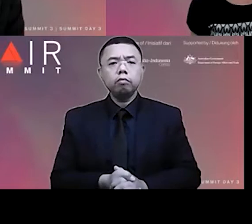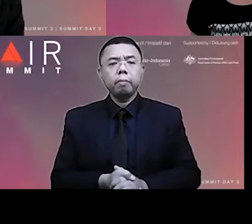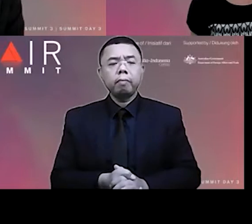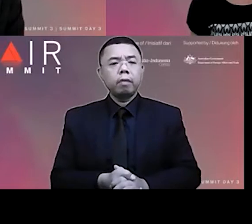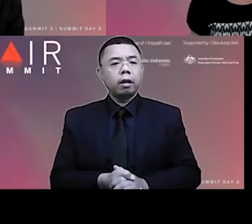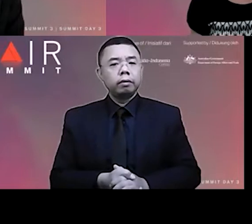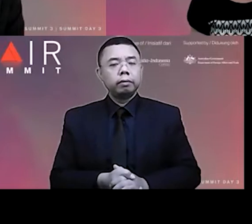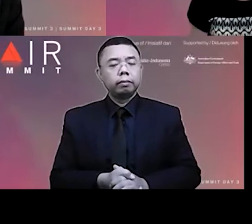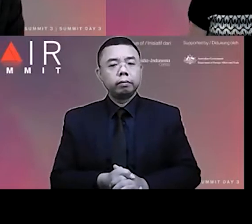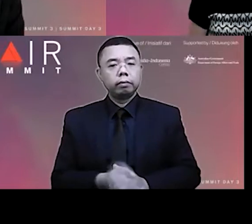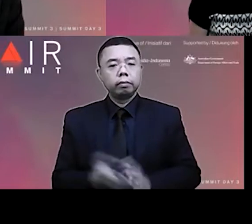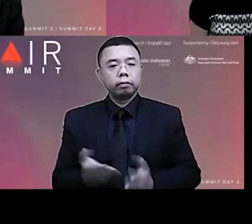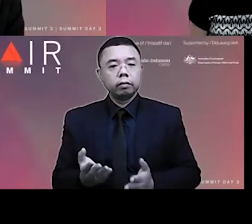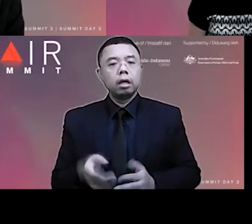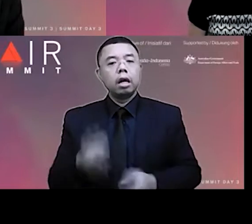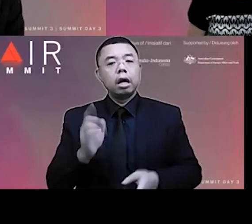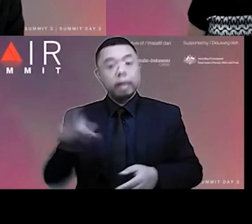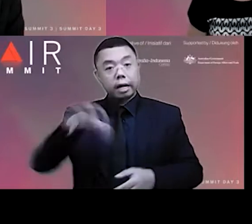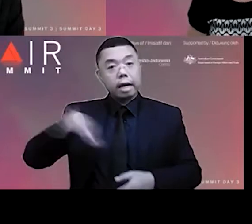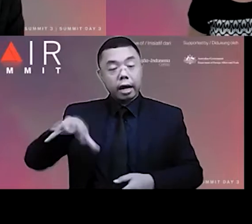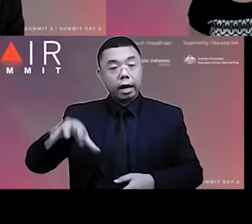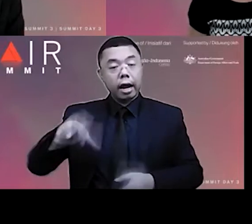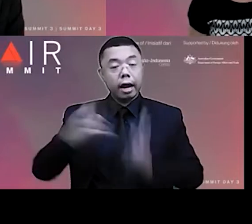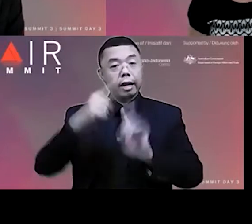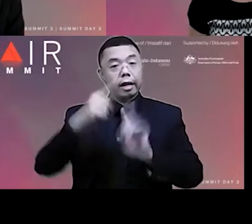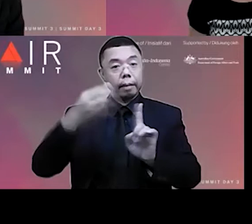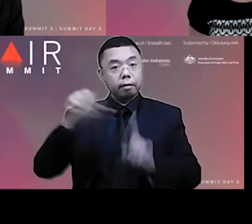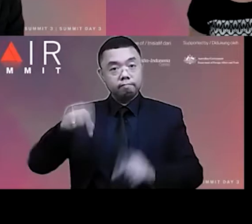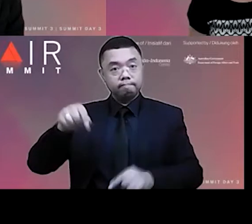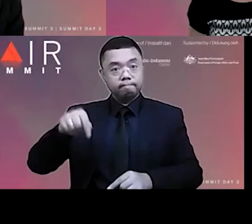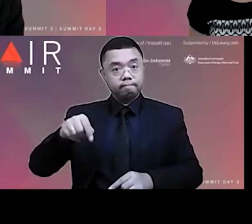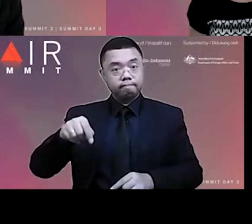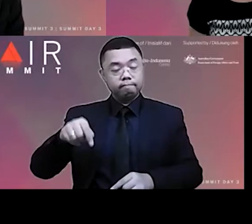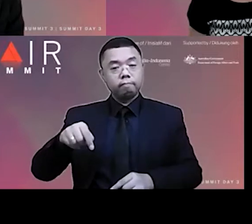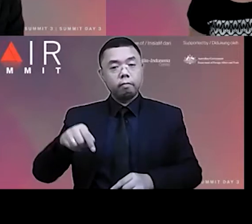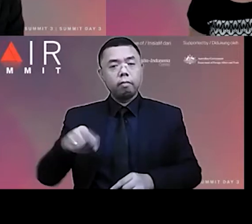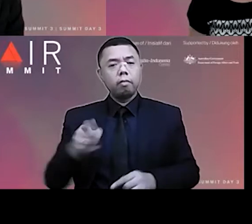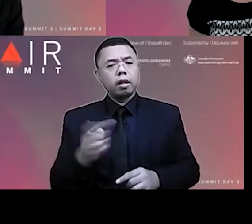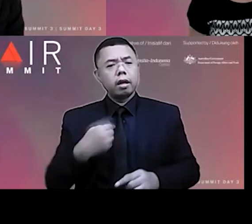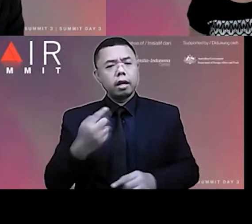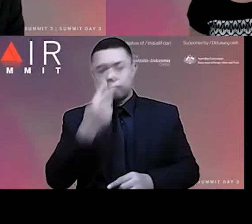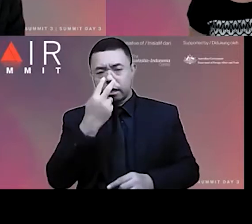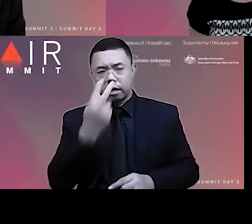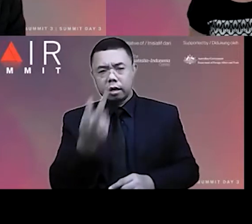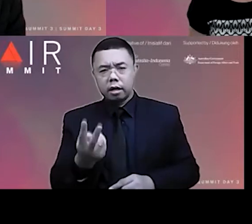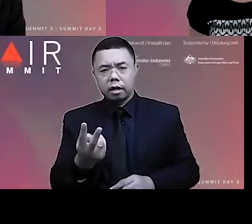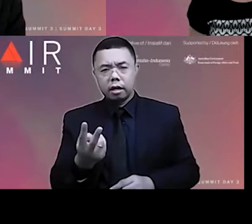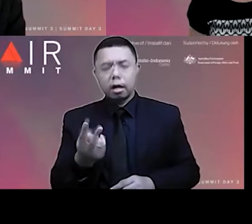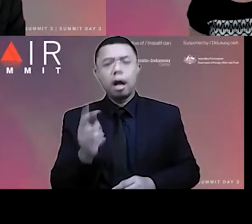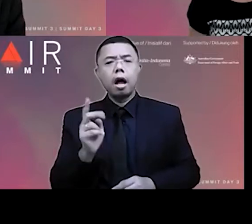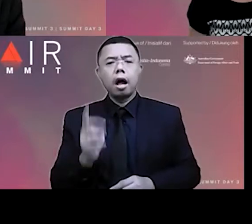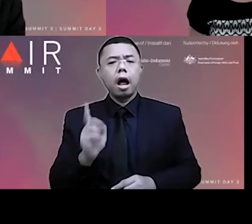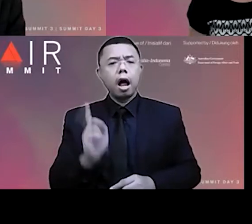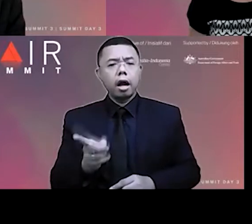female and lower educated workers, they have a very high unemployment rate, which is more than